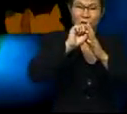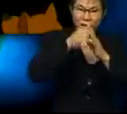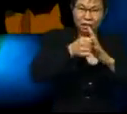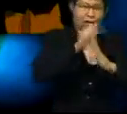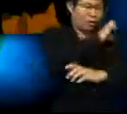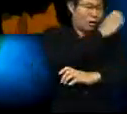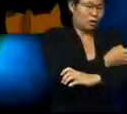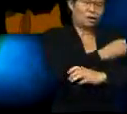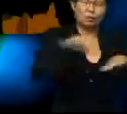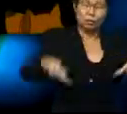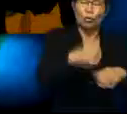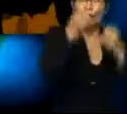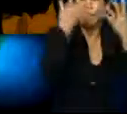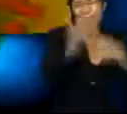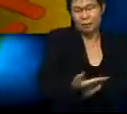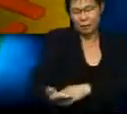things.